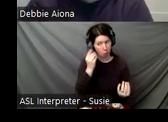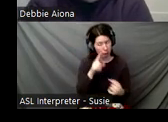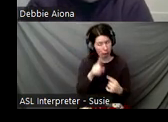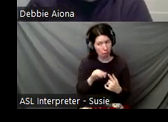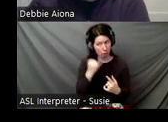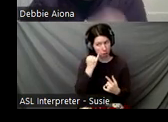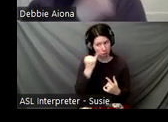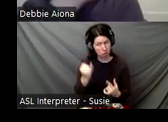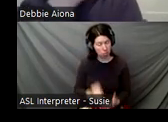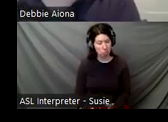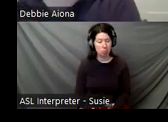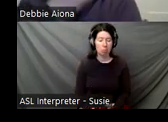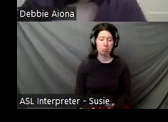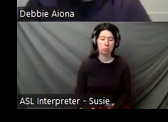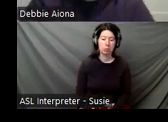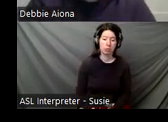idea.